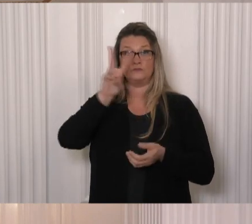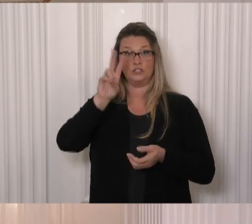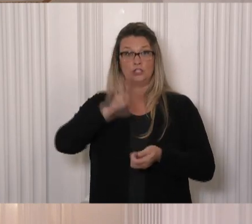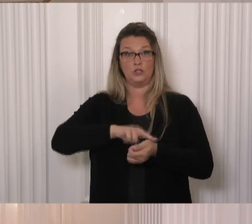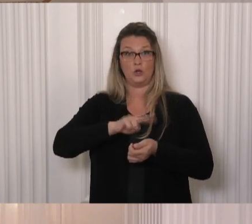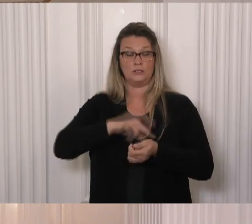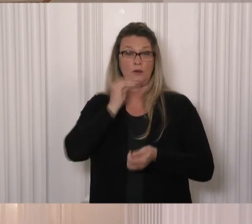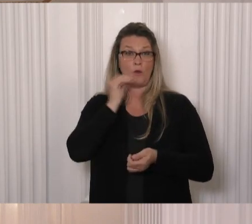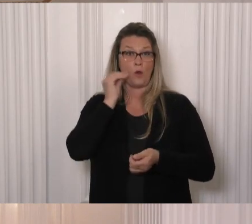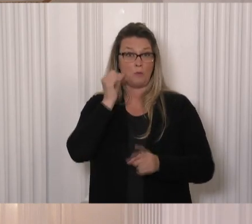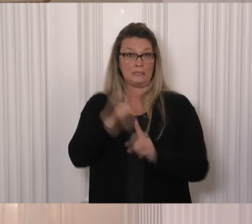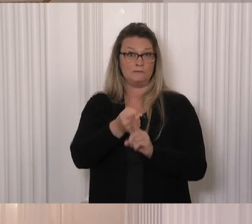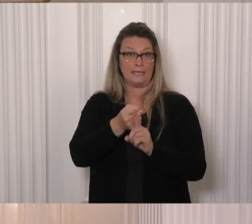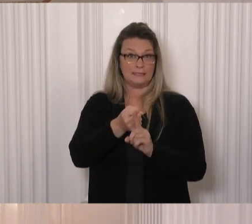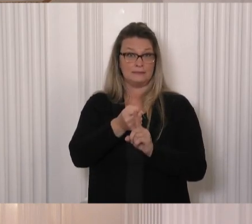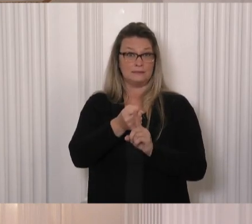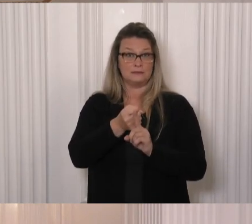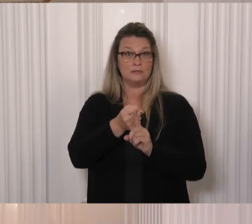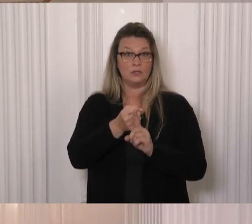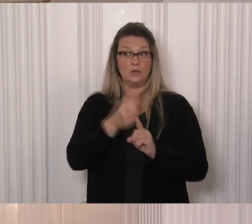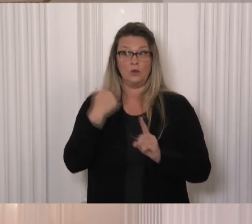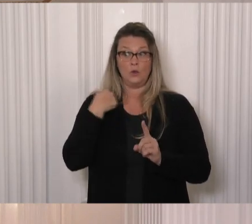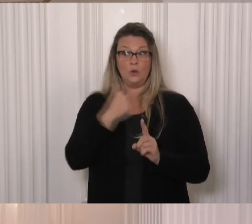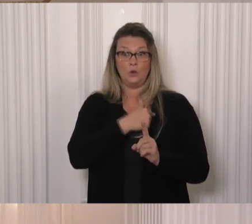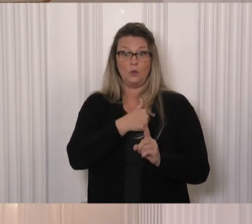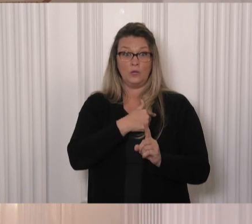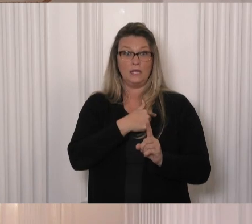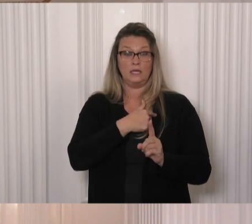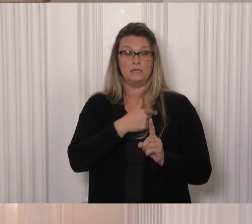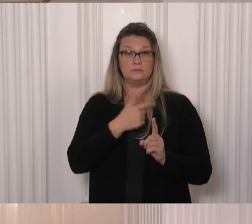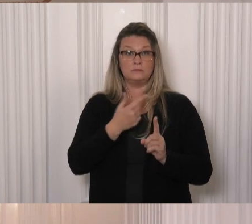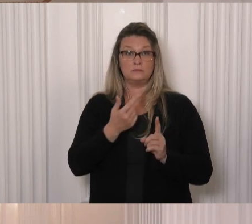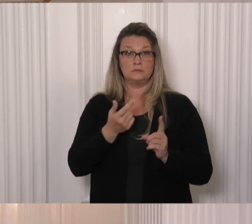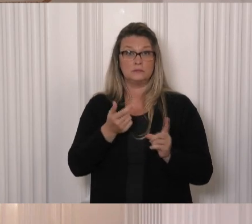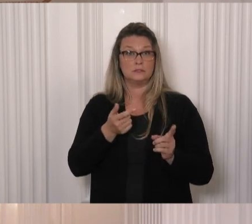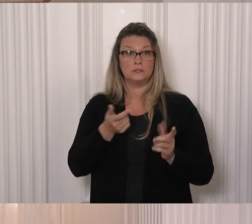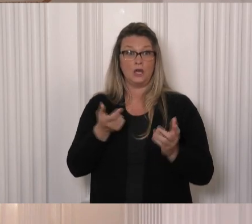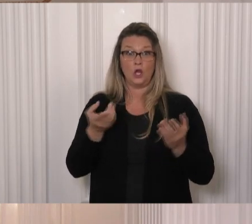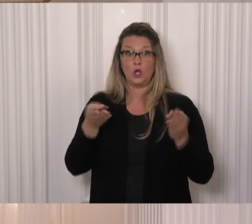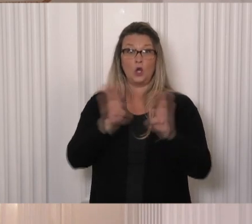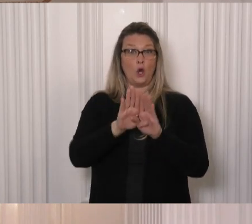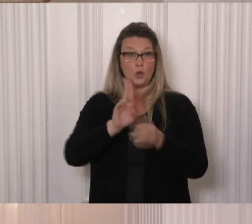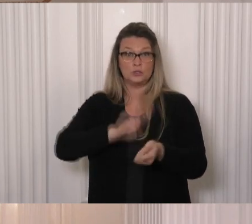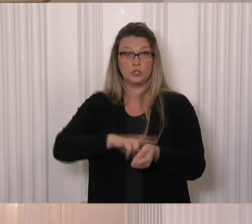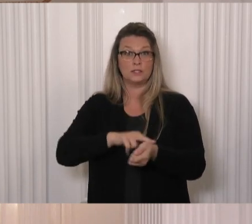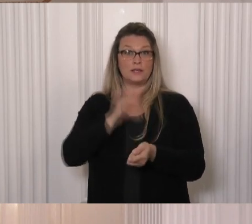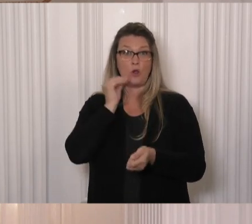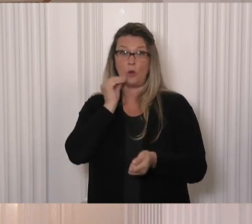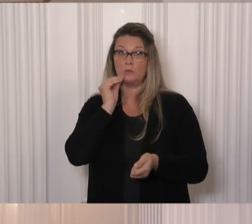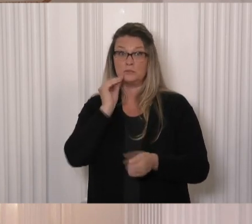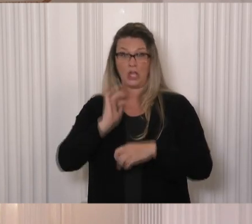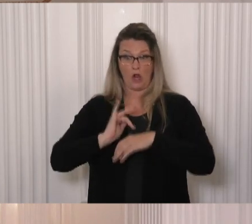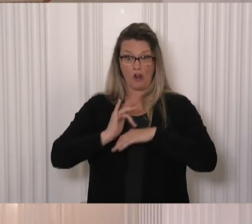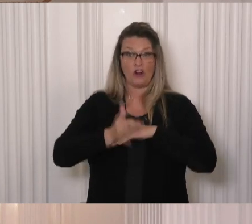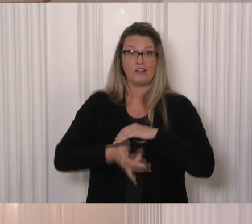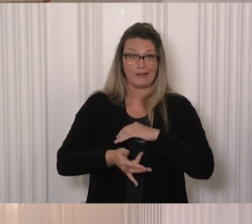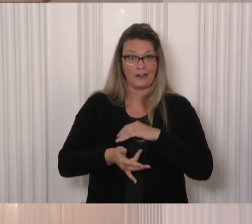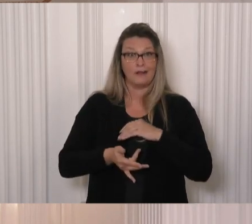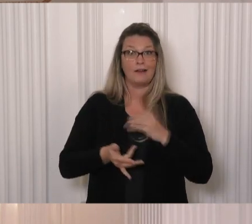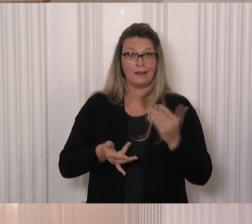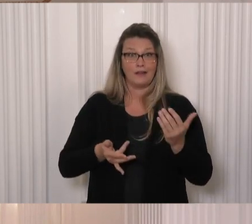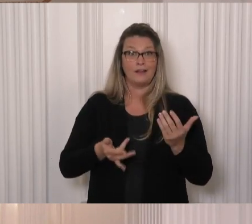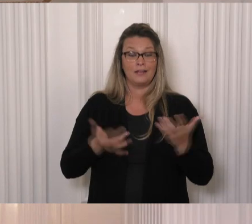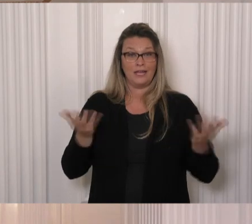moved pretty quickly. Among the first things that were closed to visitors was nursing homes. Can you